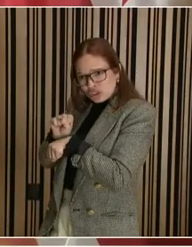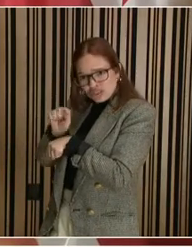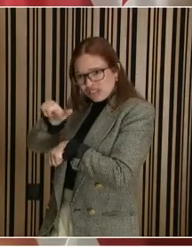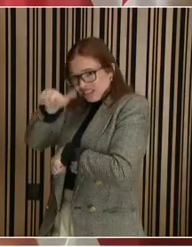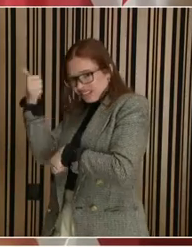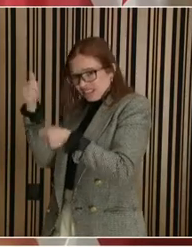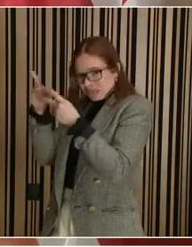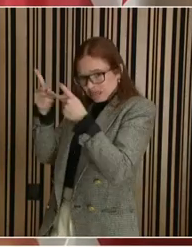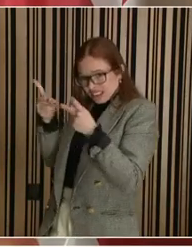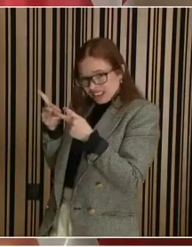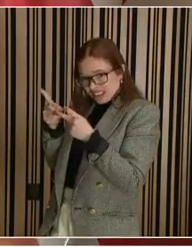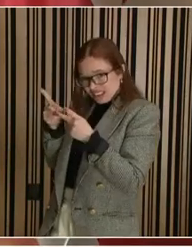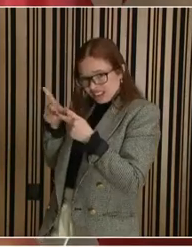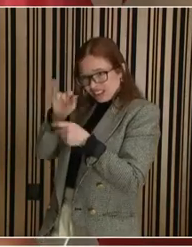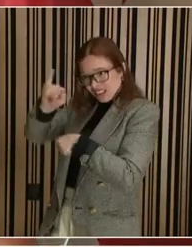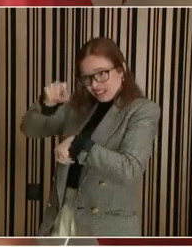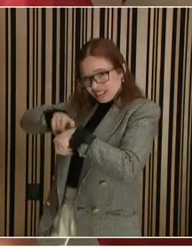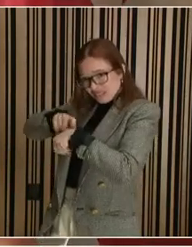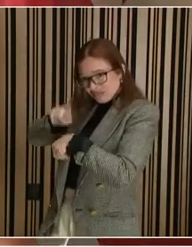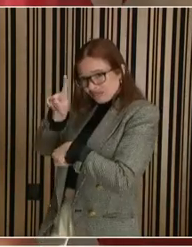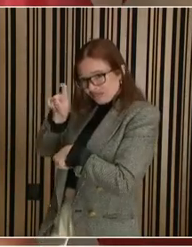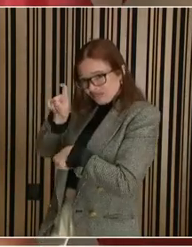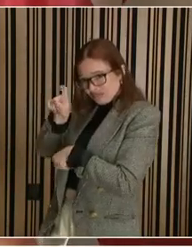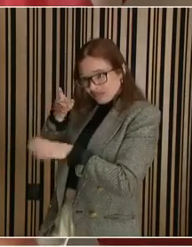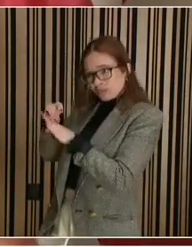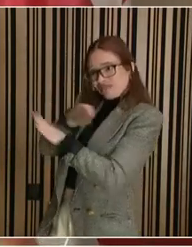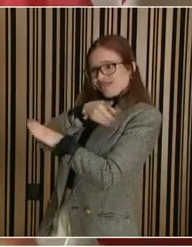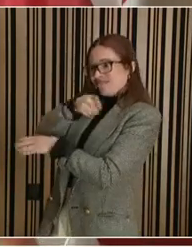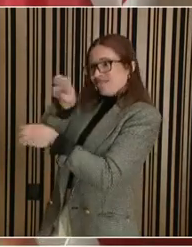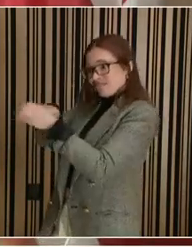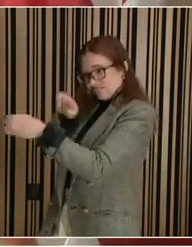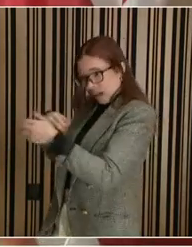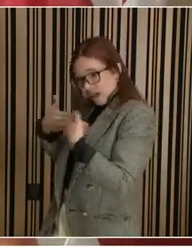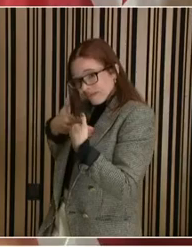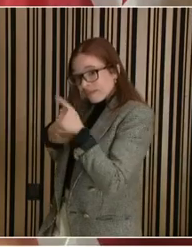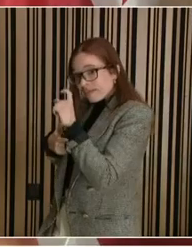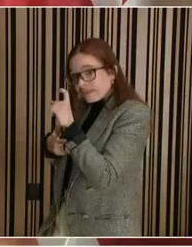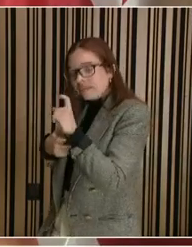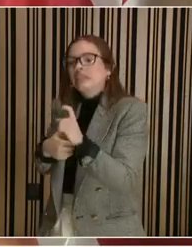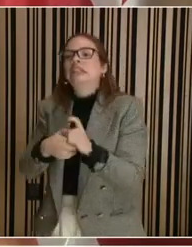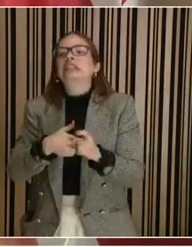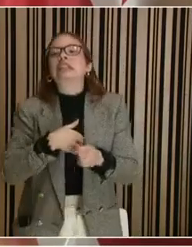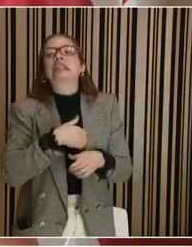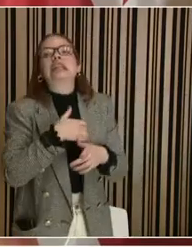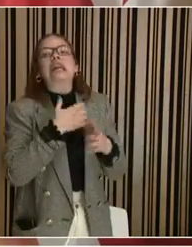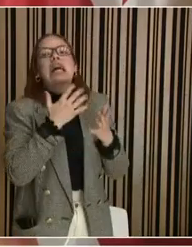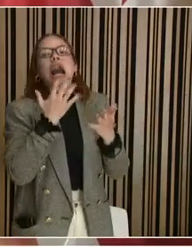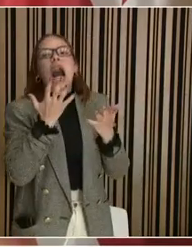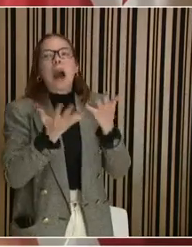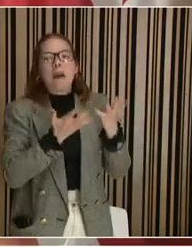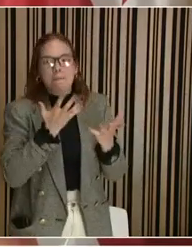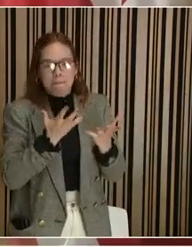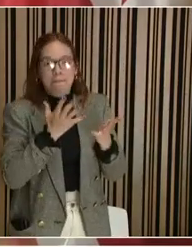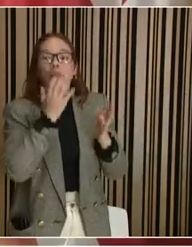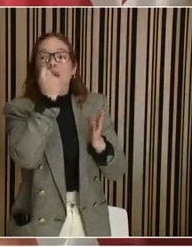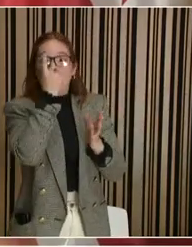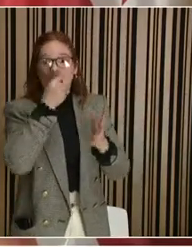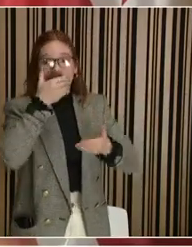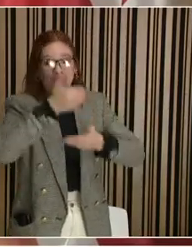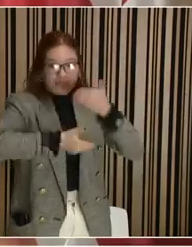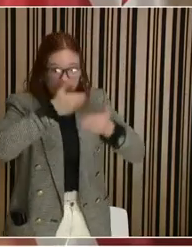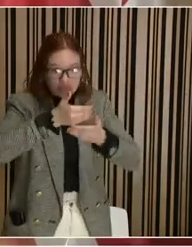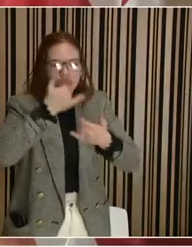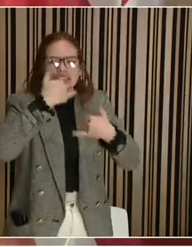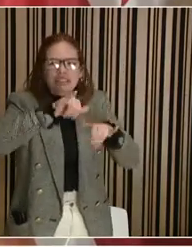resignation? So the process, thank you. So the process when there's any investigation and someone is